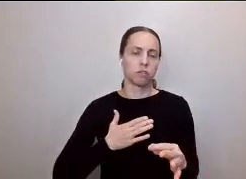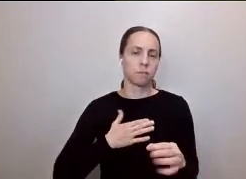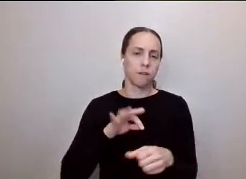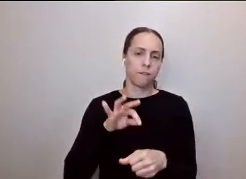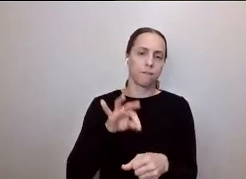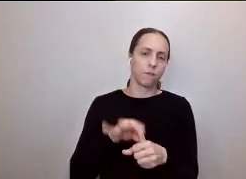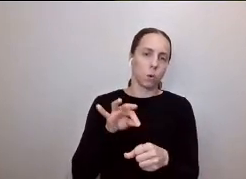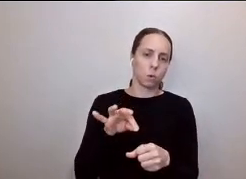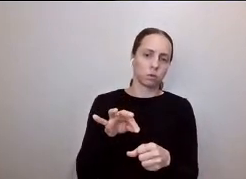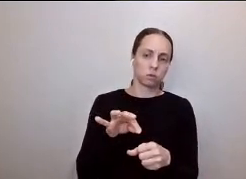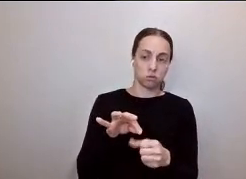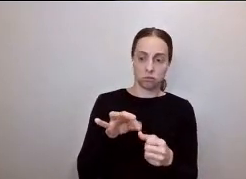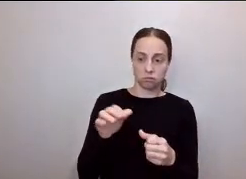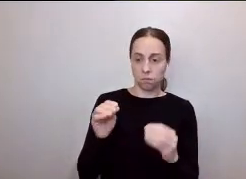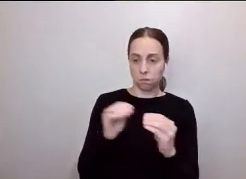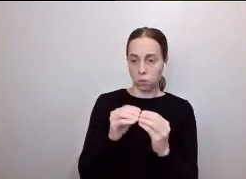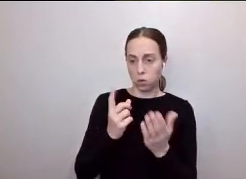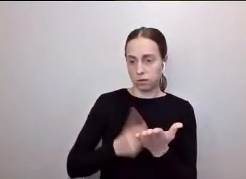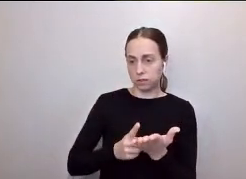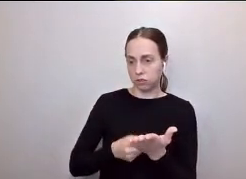on this item?